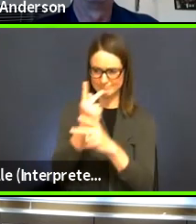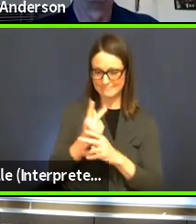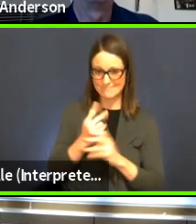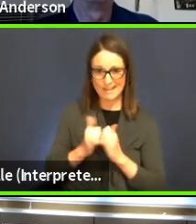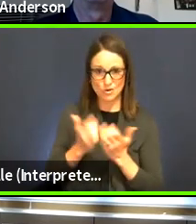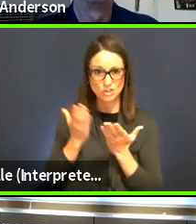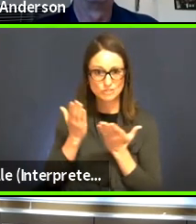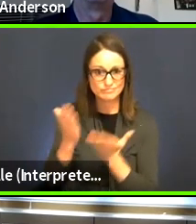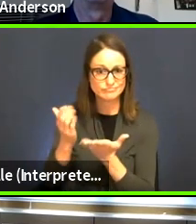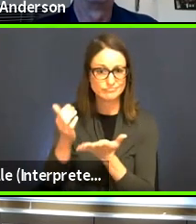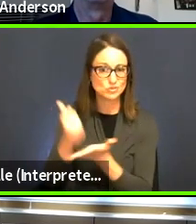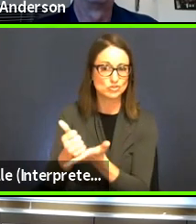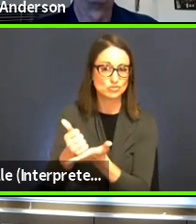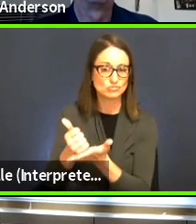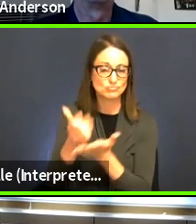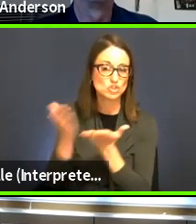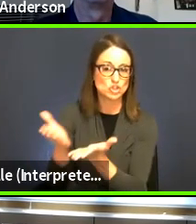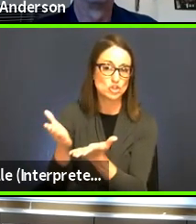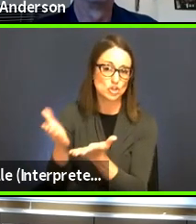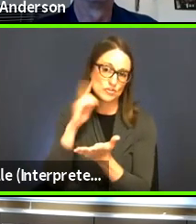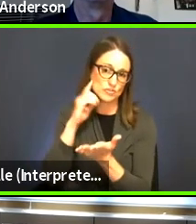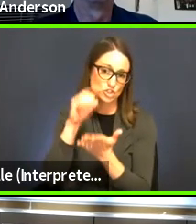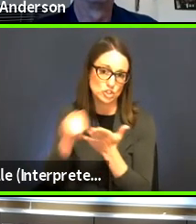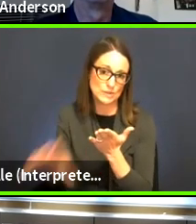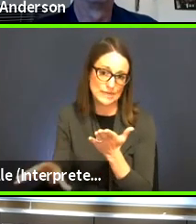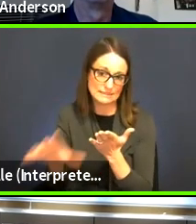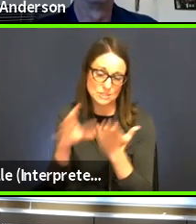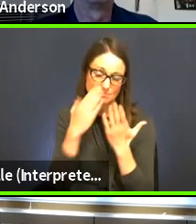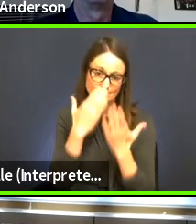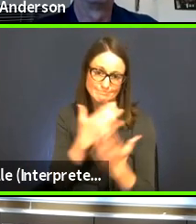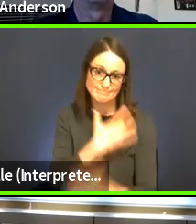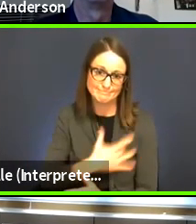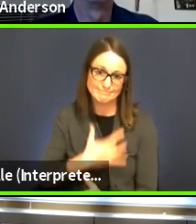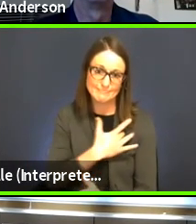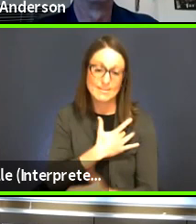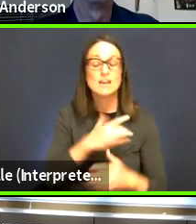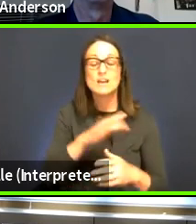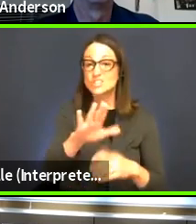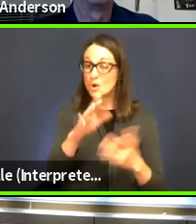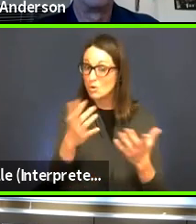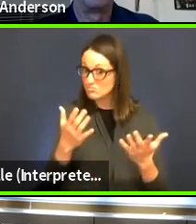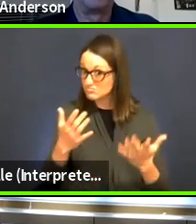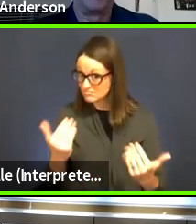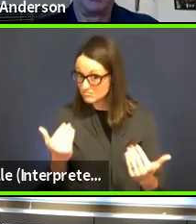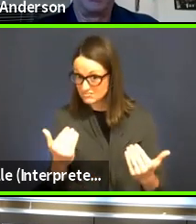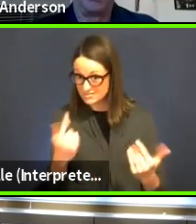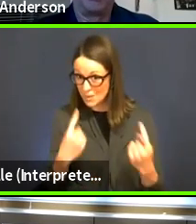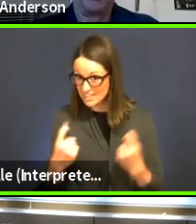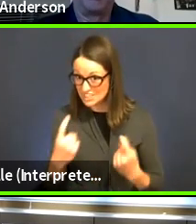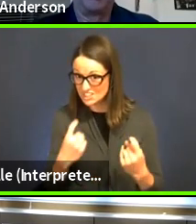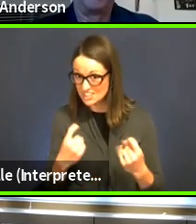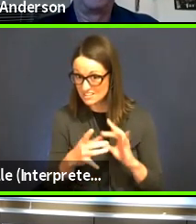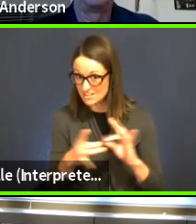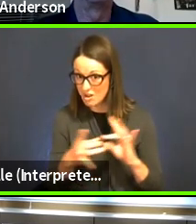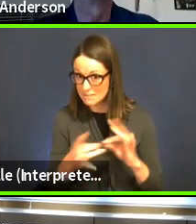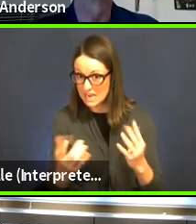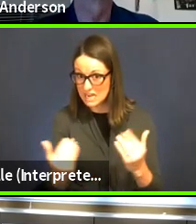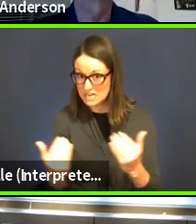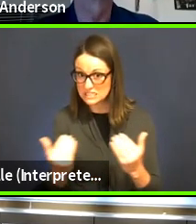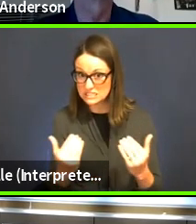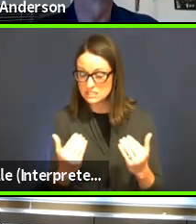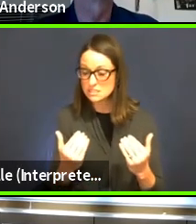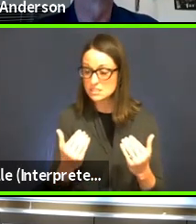very grateful for the work that's been done. Happy to take questions or comments. Are